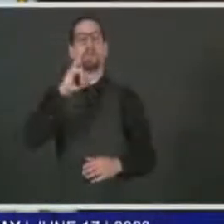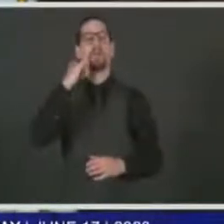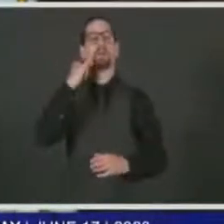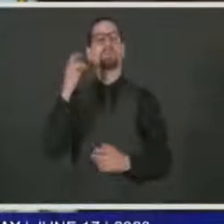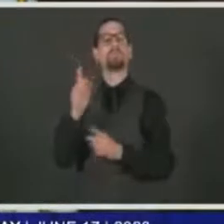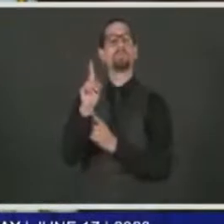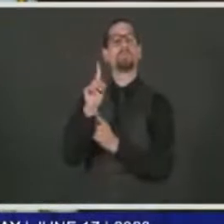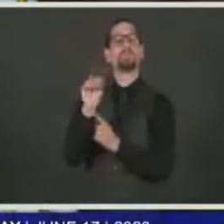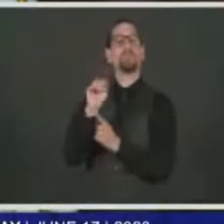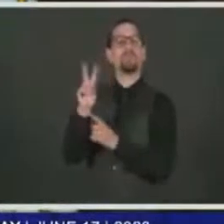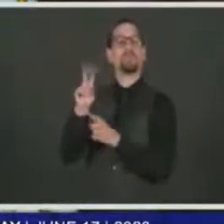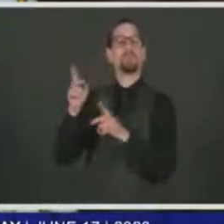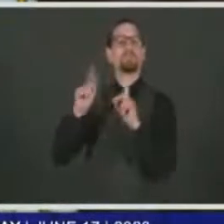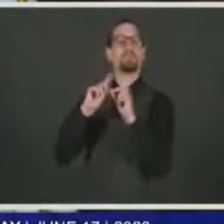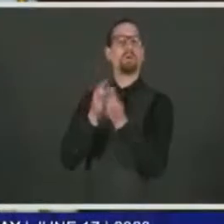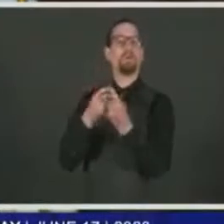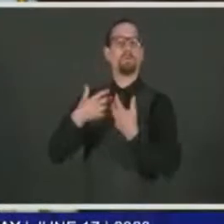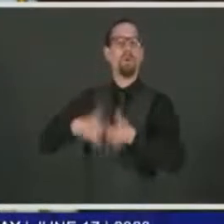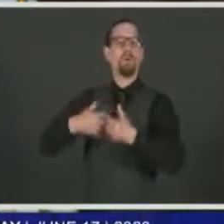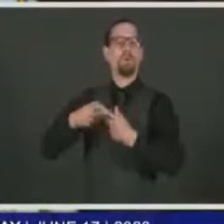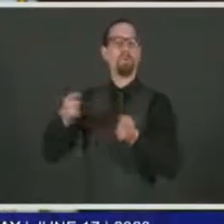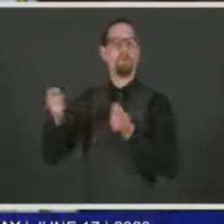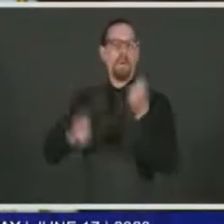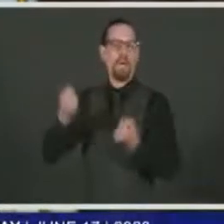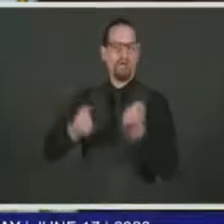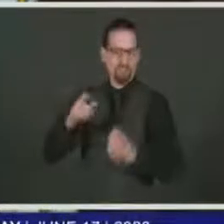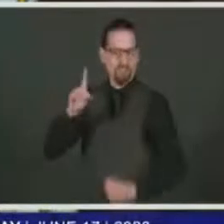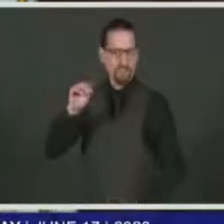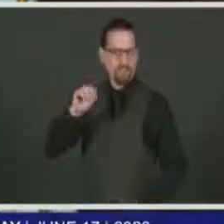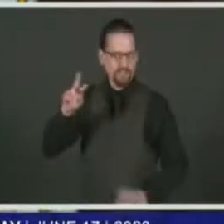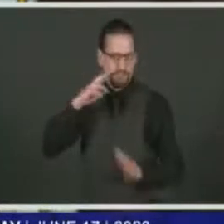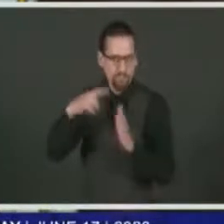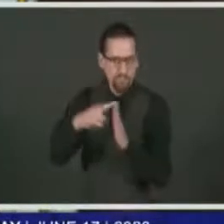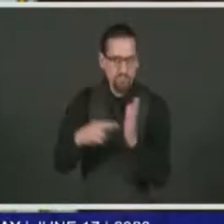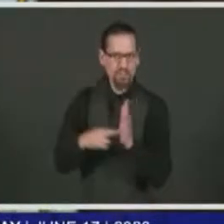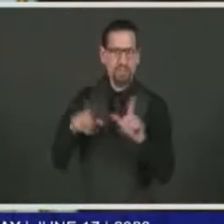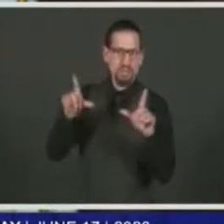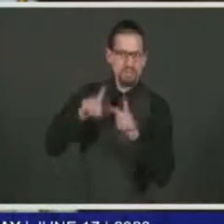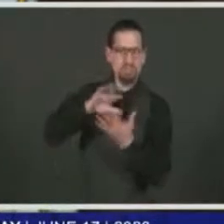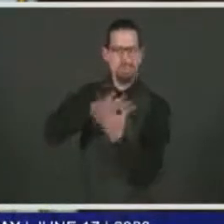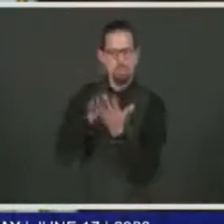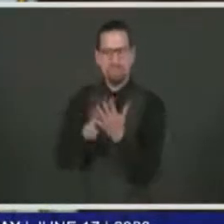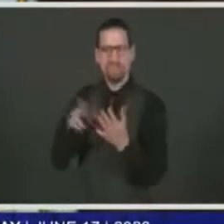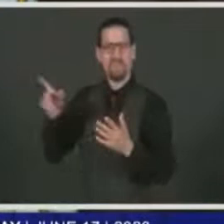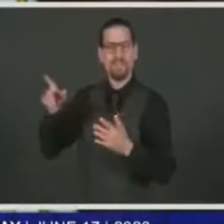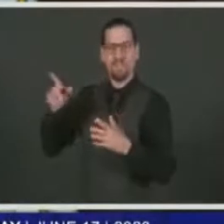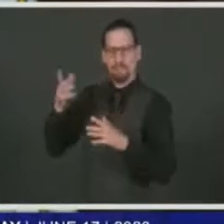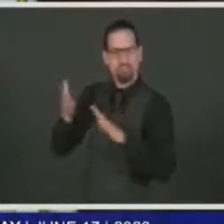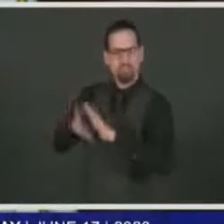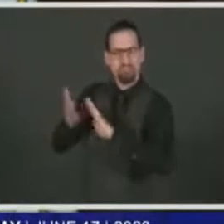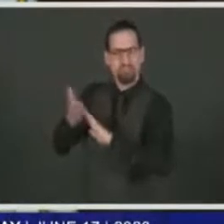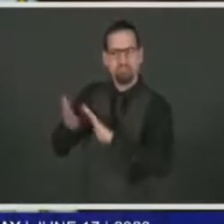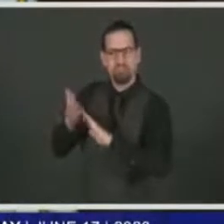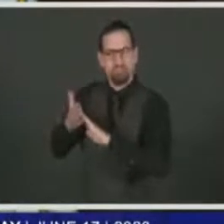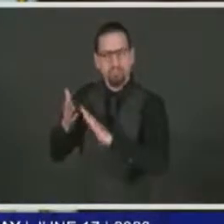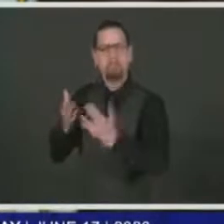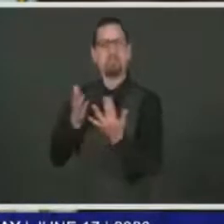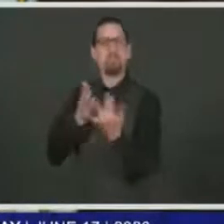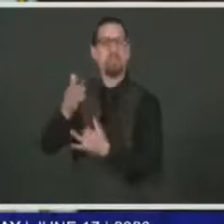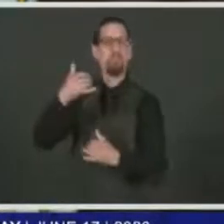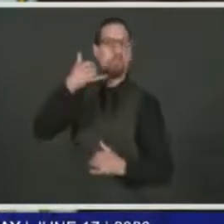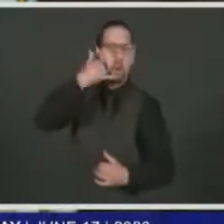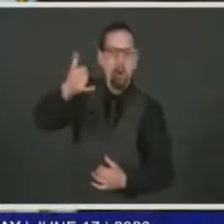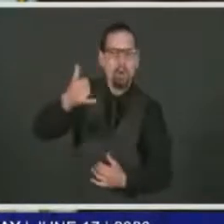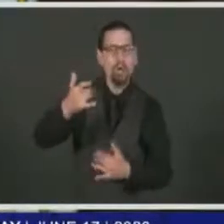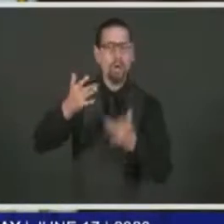said to me, Gov, don't go back. Now it's been in a limited fashion, so obviously we would have to make changes, but this is